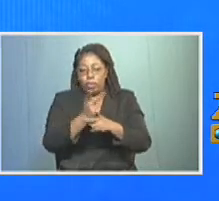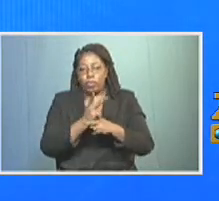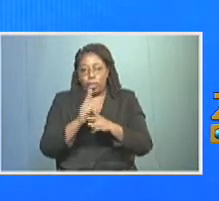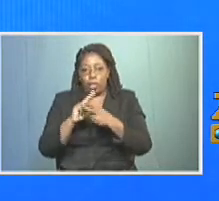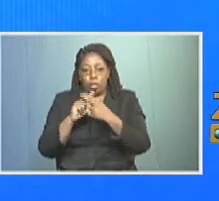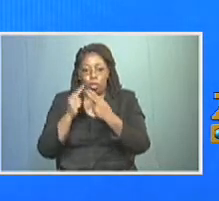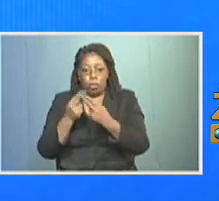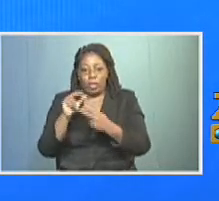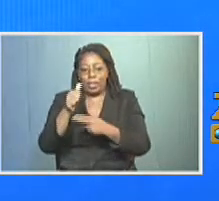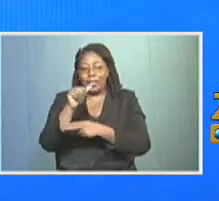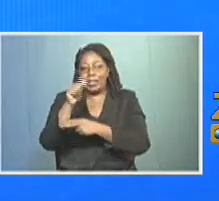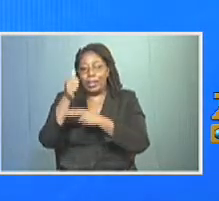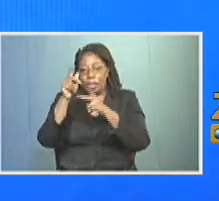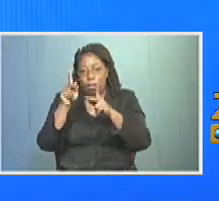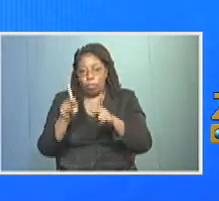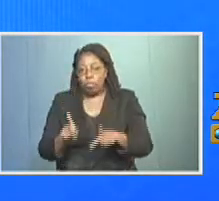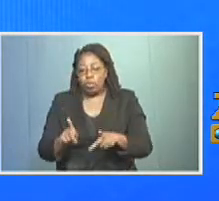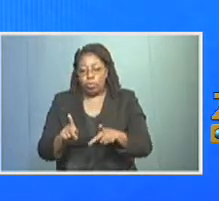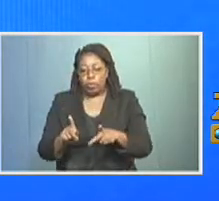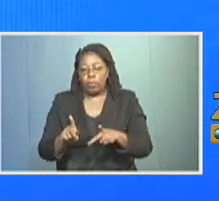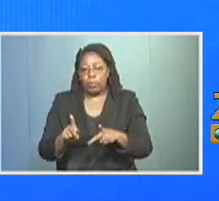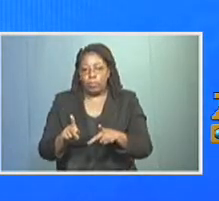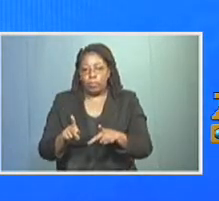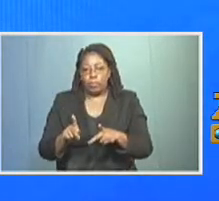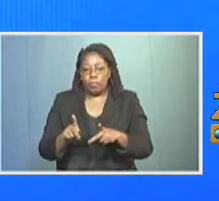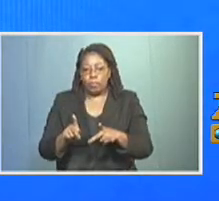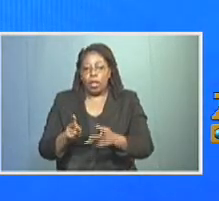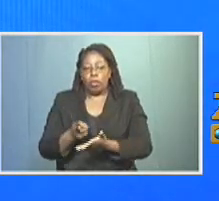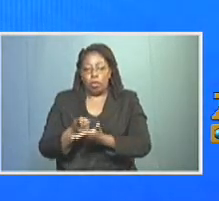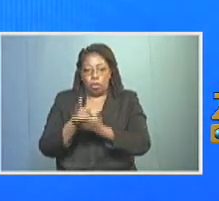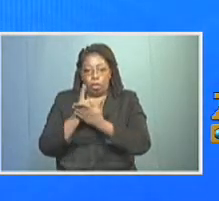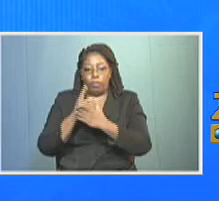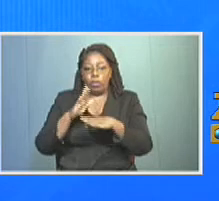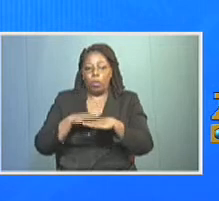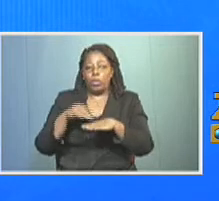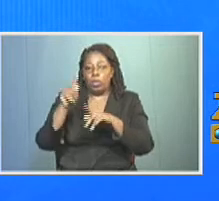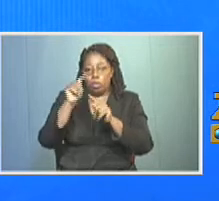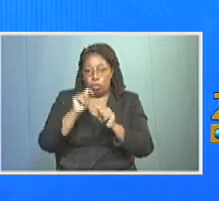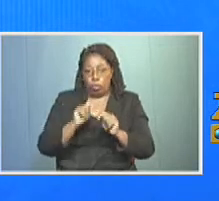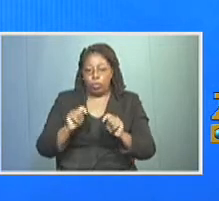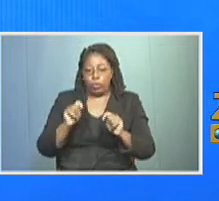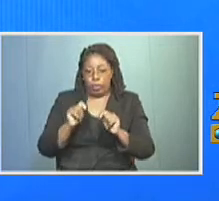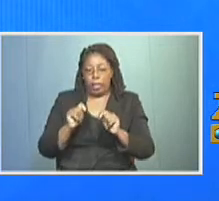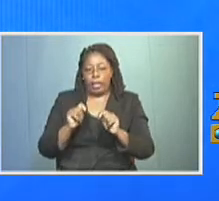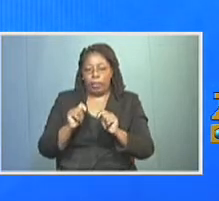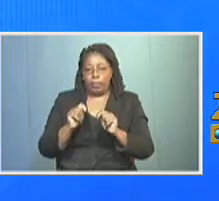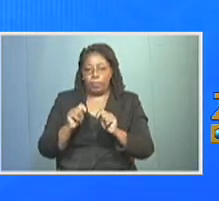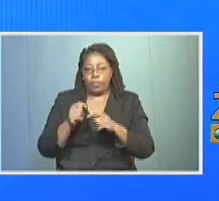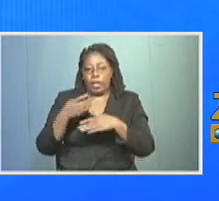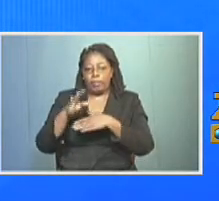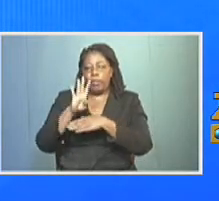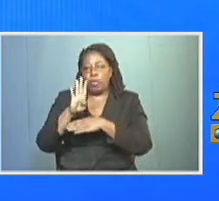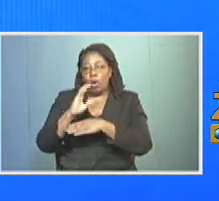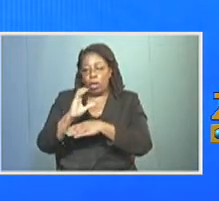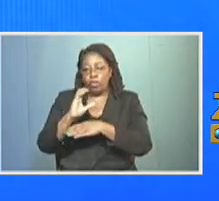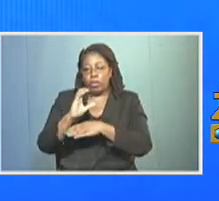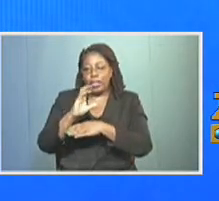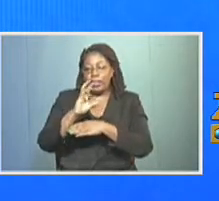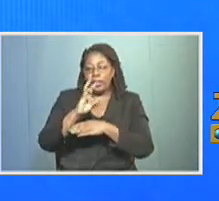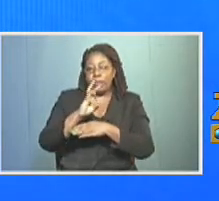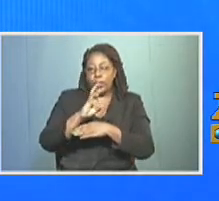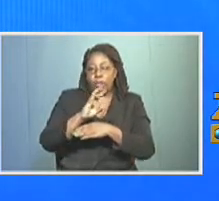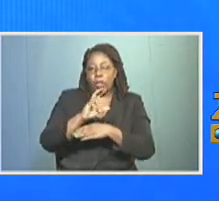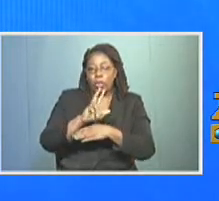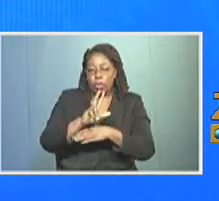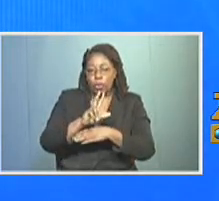unit. Another 10 people reportedly recovered on Tuesday. This in the face of 473